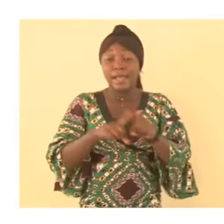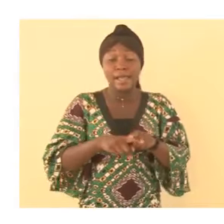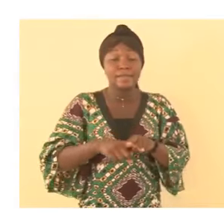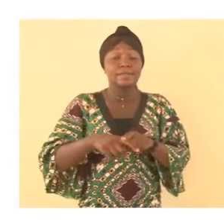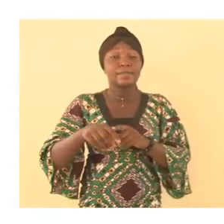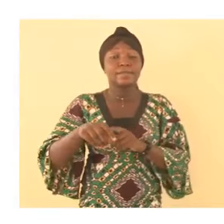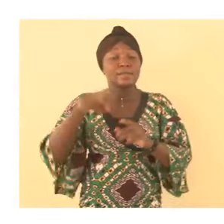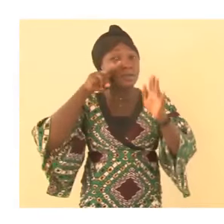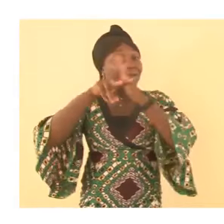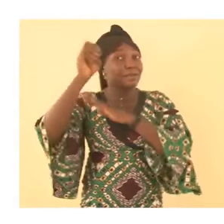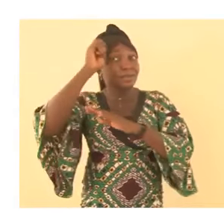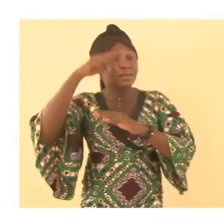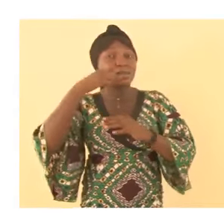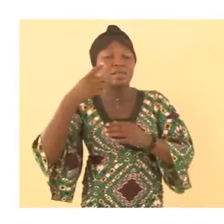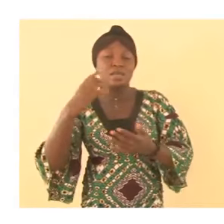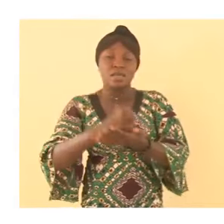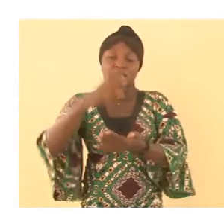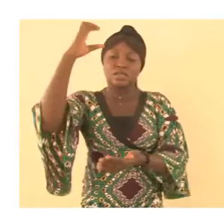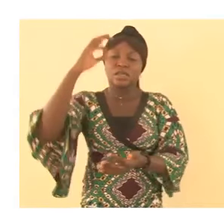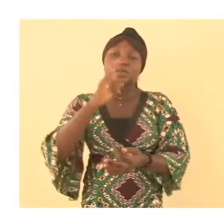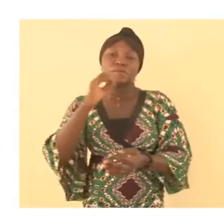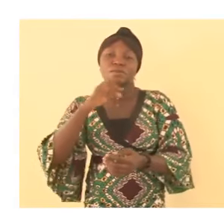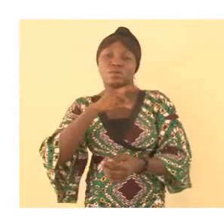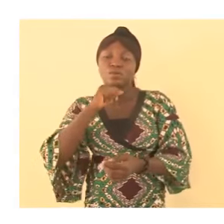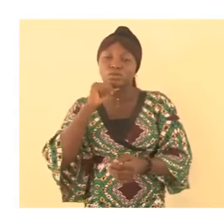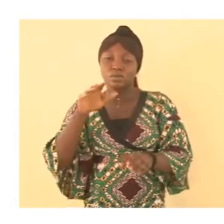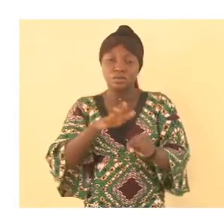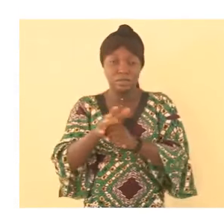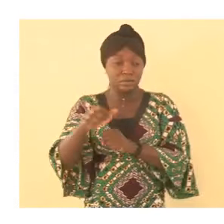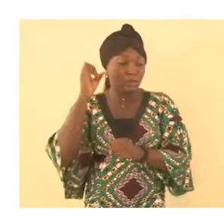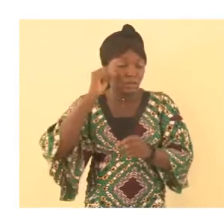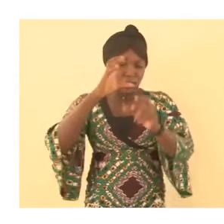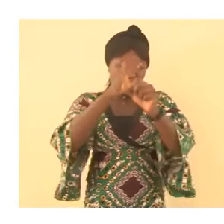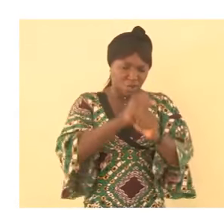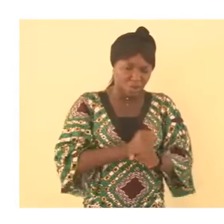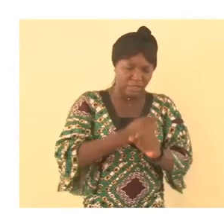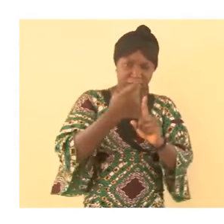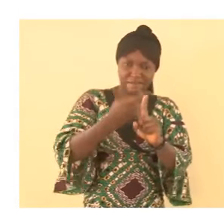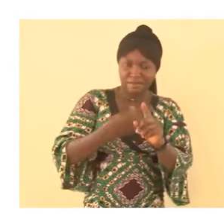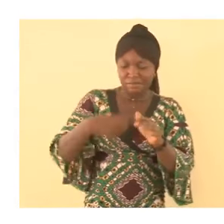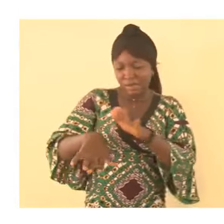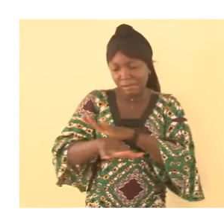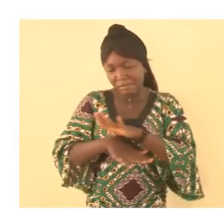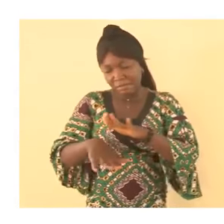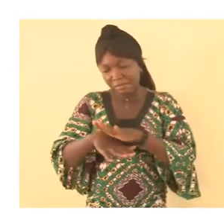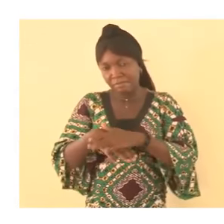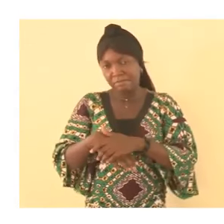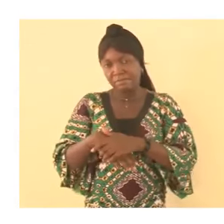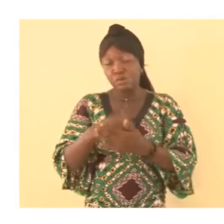As Elijah said, the jar of meal was not emptied. So as she collected from the